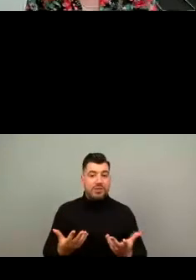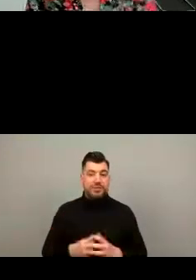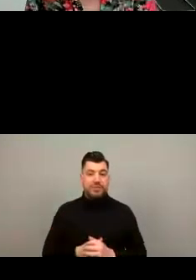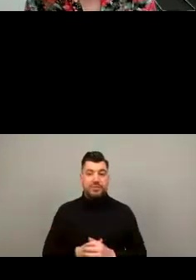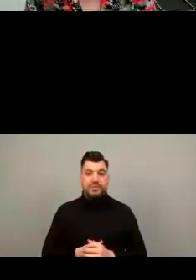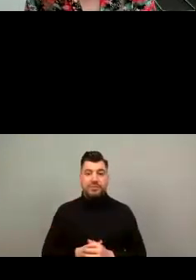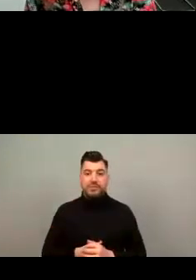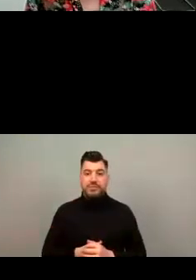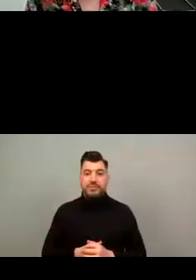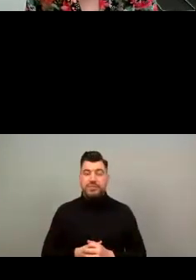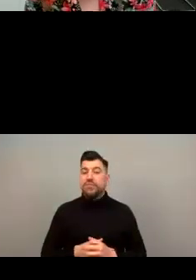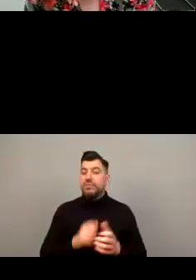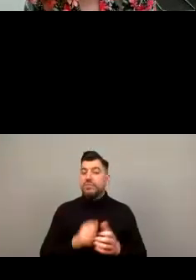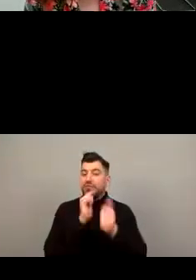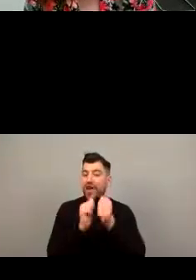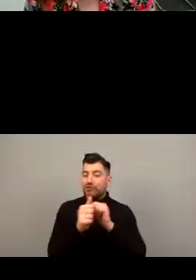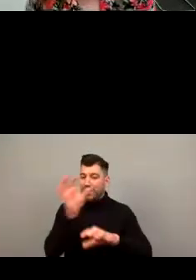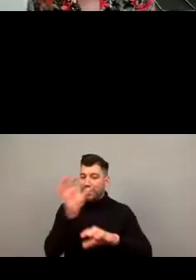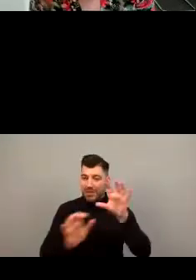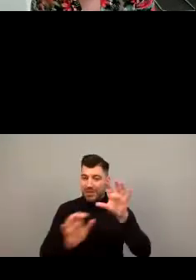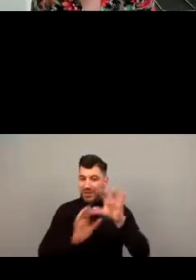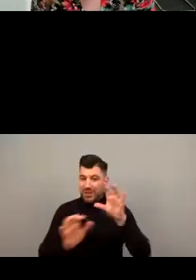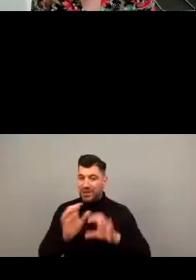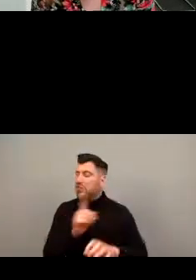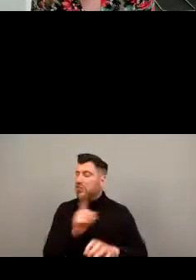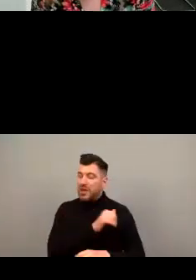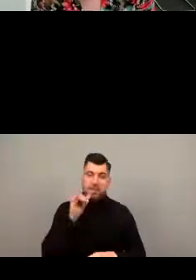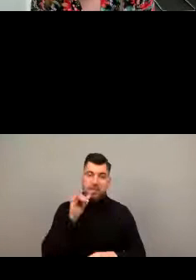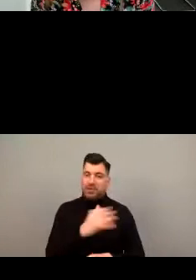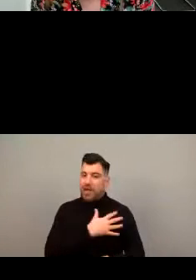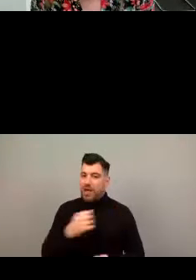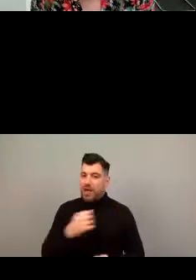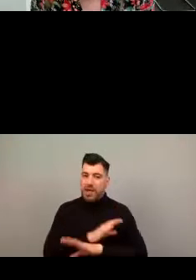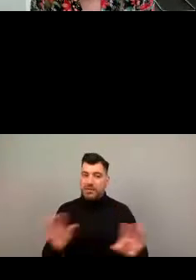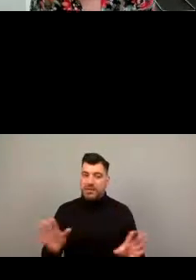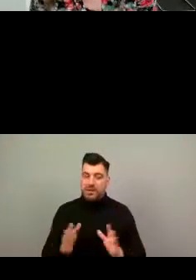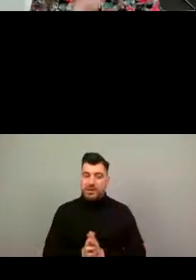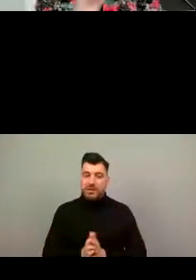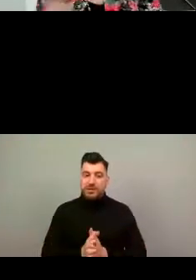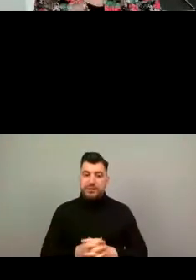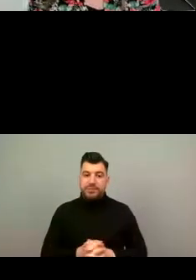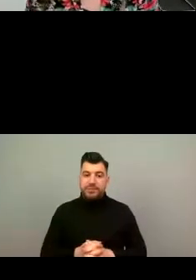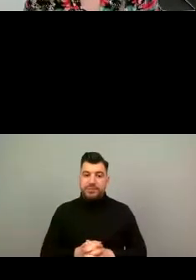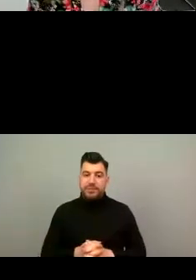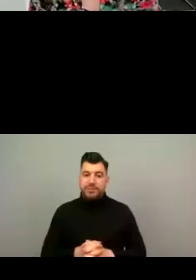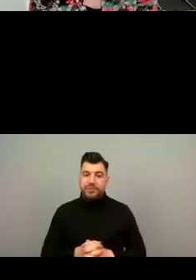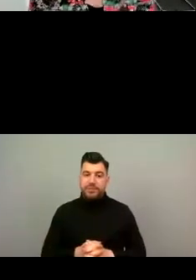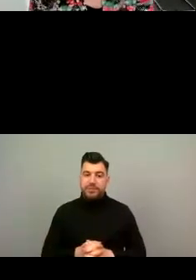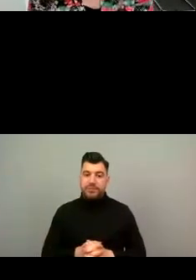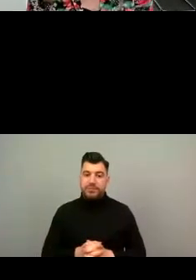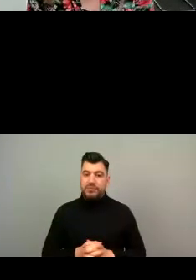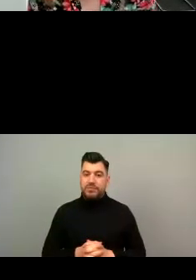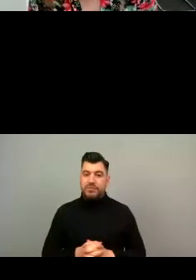search engines should never compromise your readability, because that'll be bad for your rankings. And don't get me wrong,